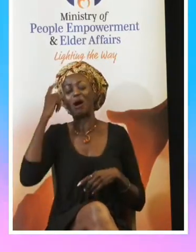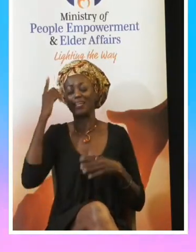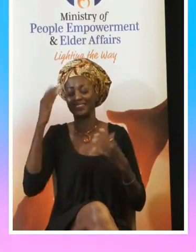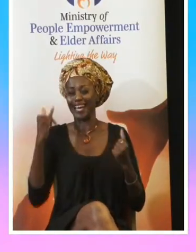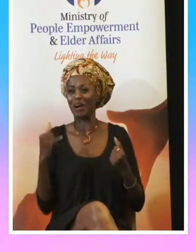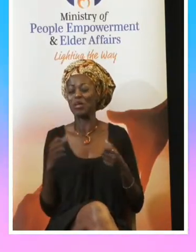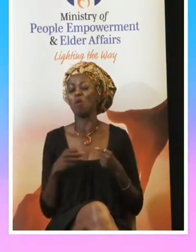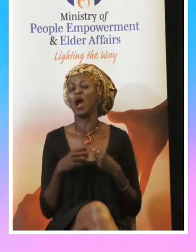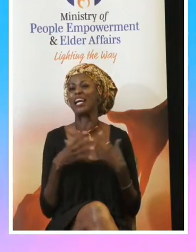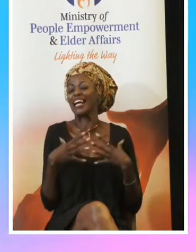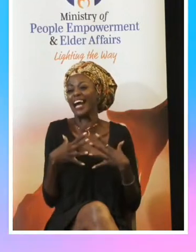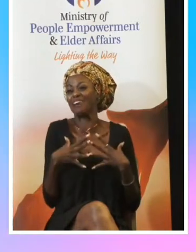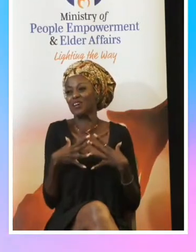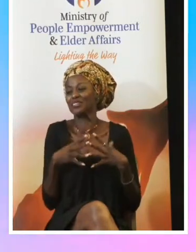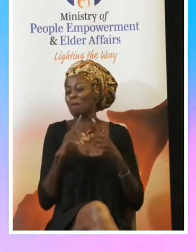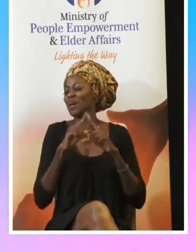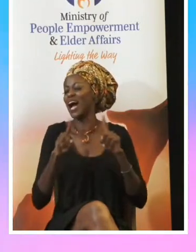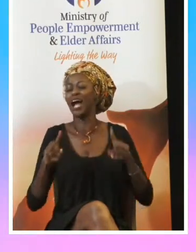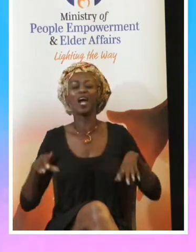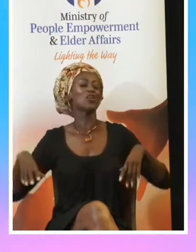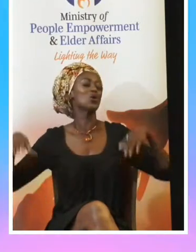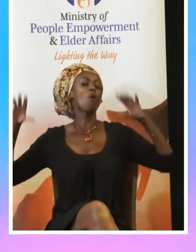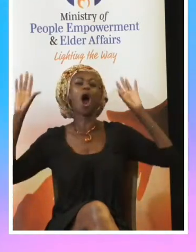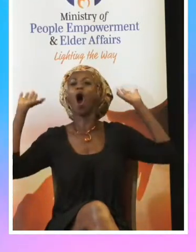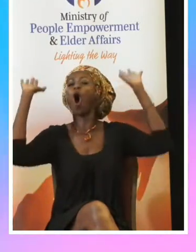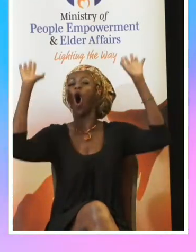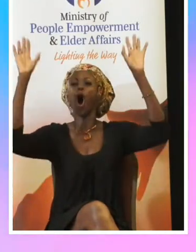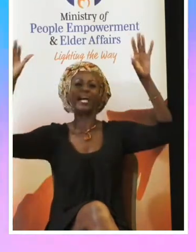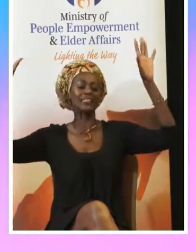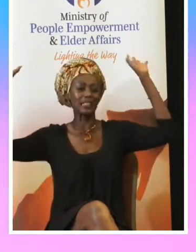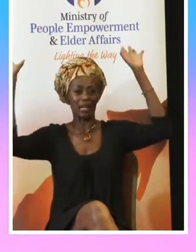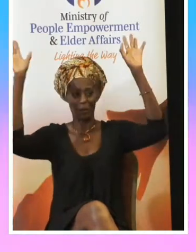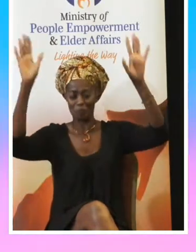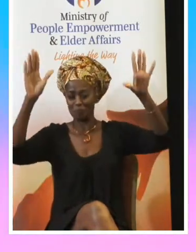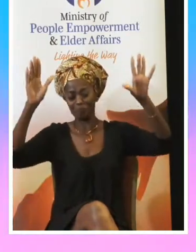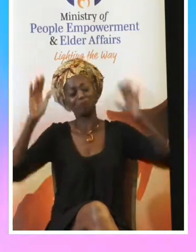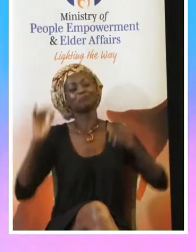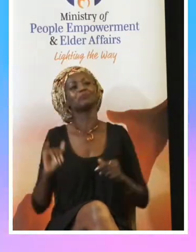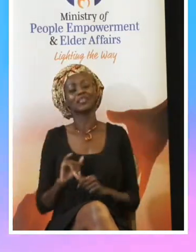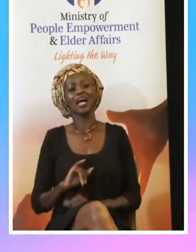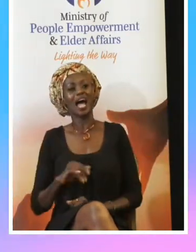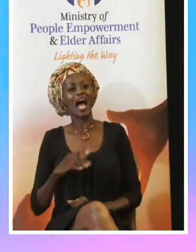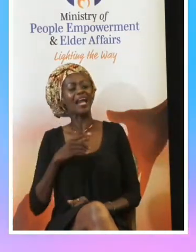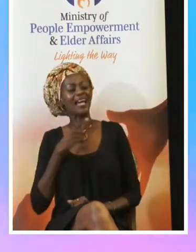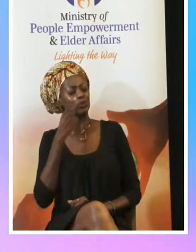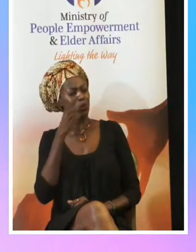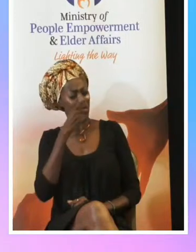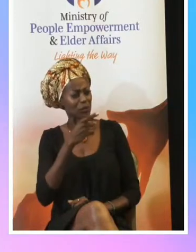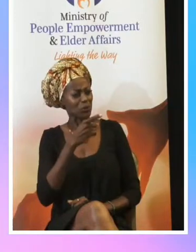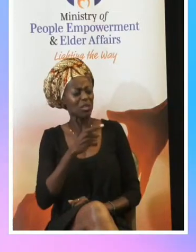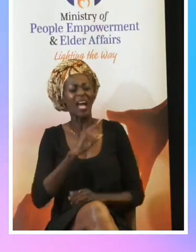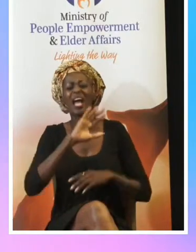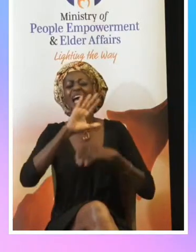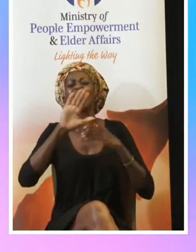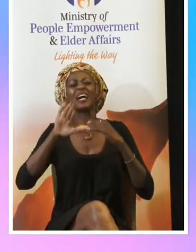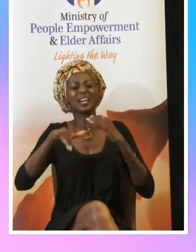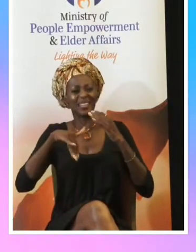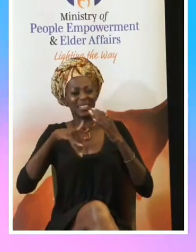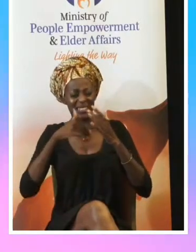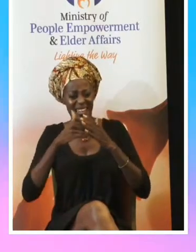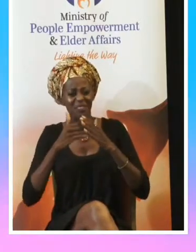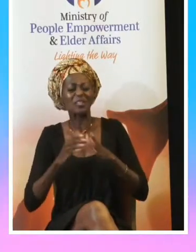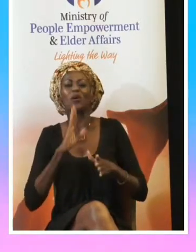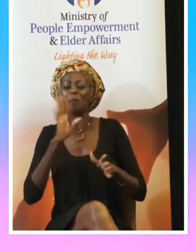you were awesome. You were awesome. And I told you, you are going to be good. Because I remember when we had